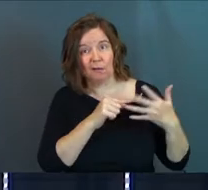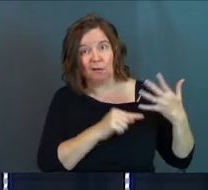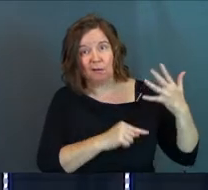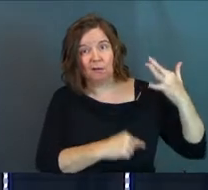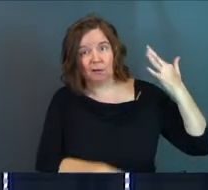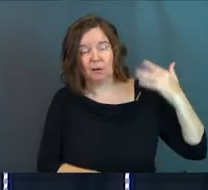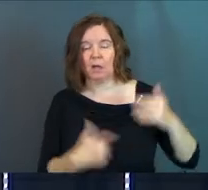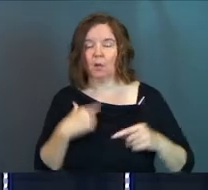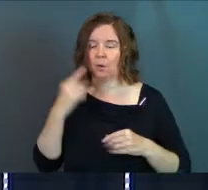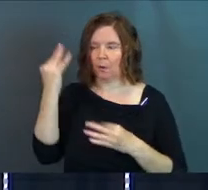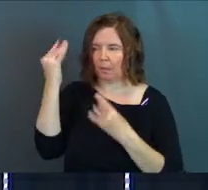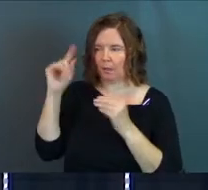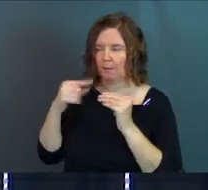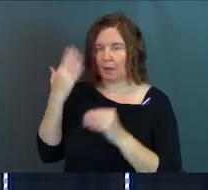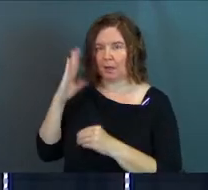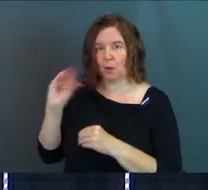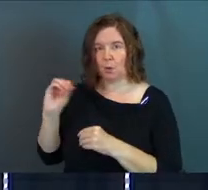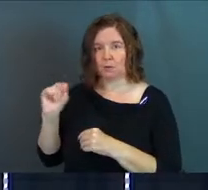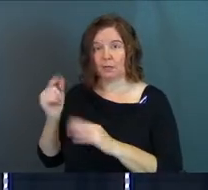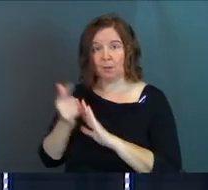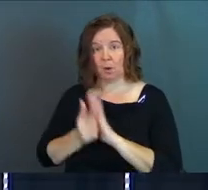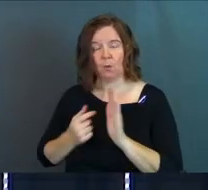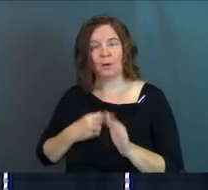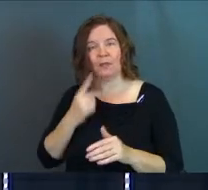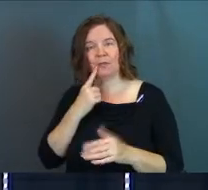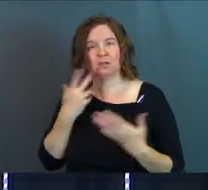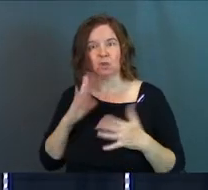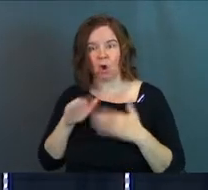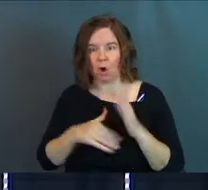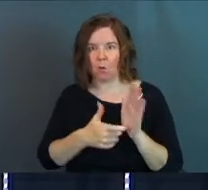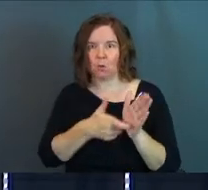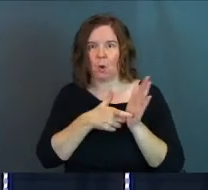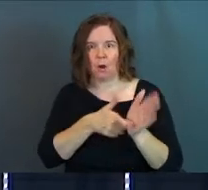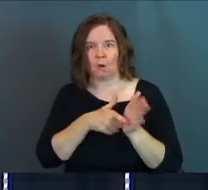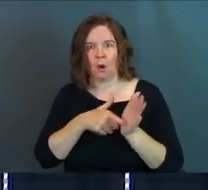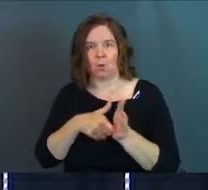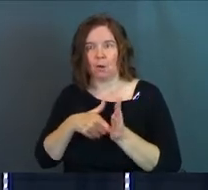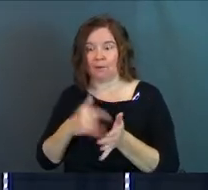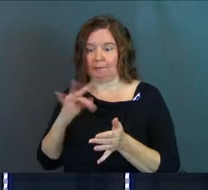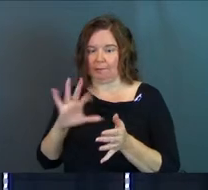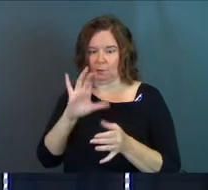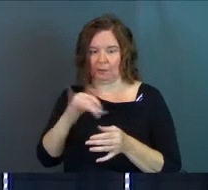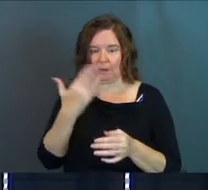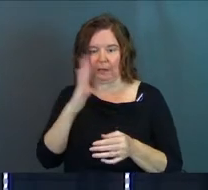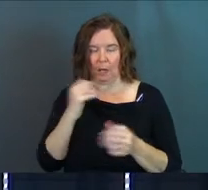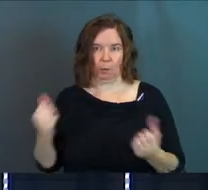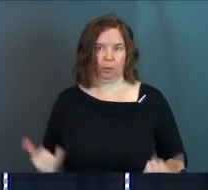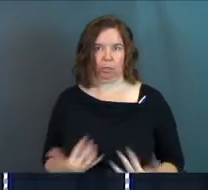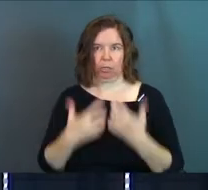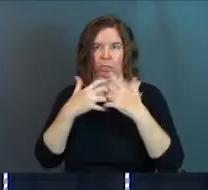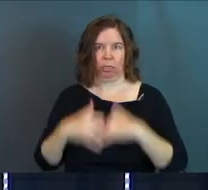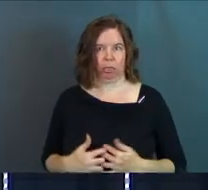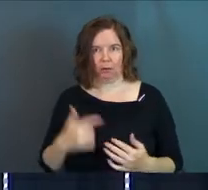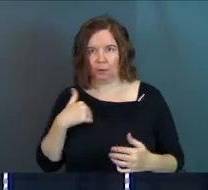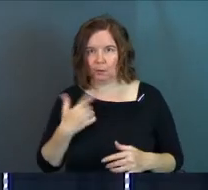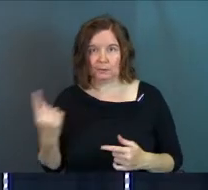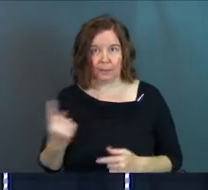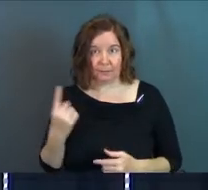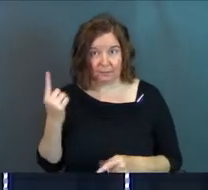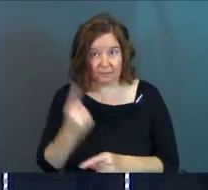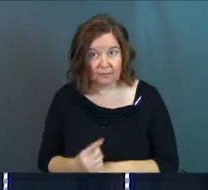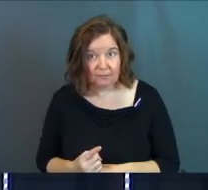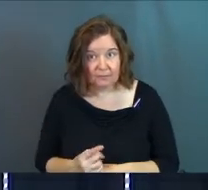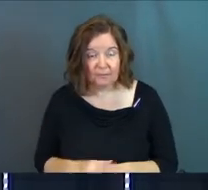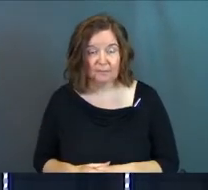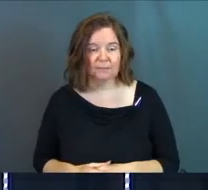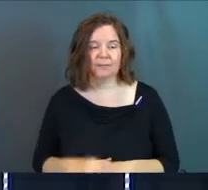And we just, when we think about God's Old Testament law, we think it's all required, right? Like, if I don't do that, God's going to burn me down to a cinder or something.